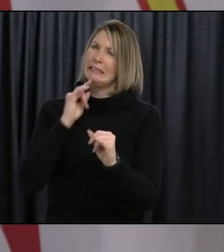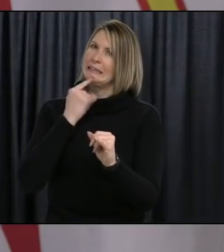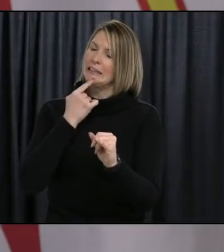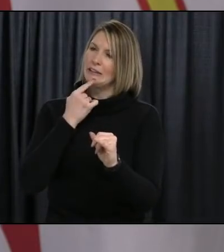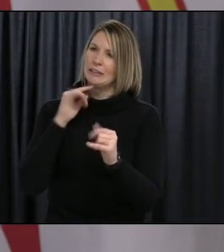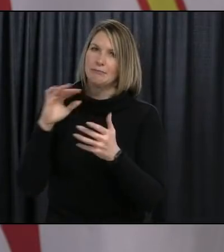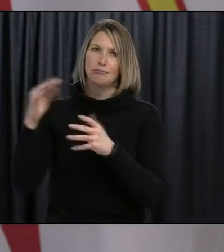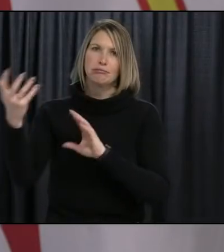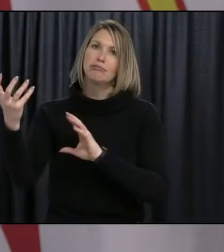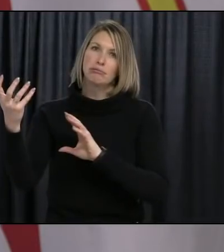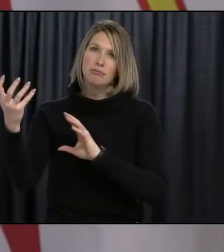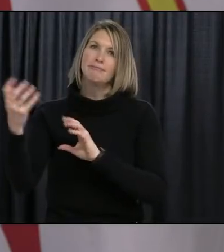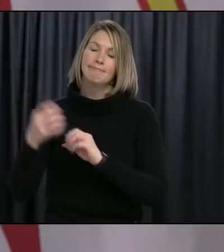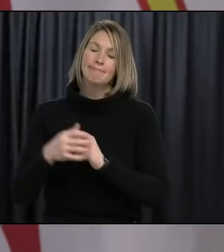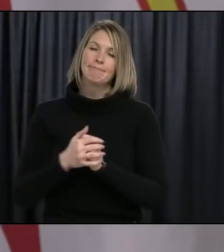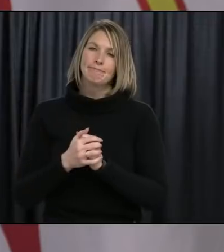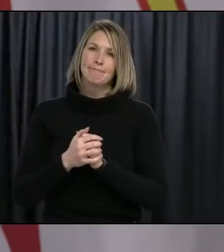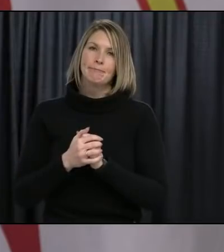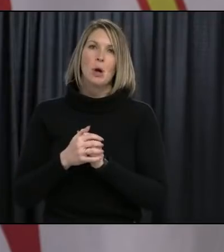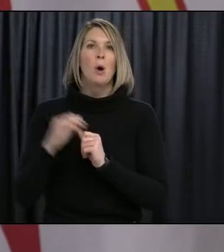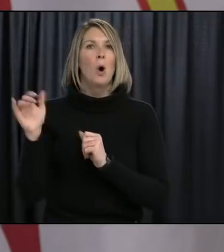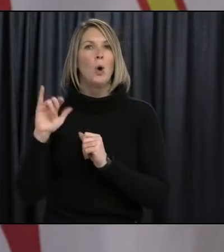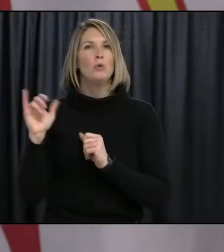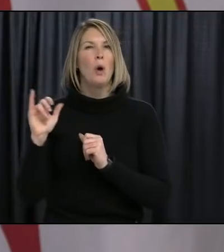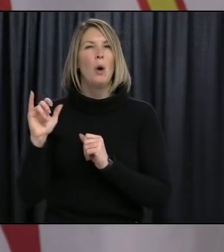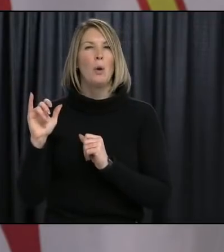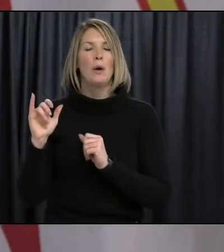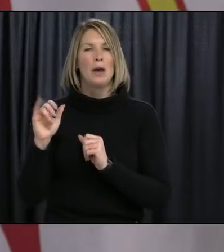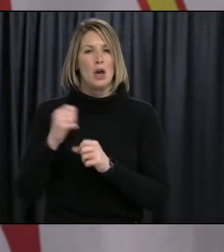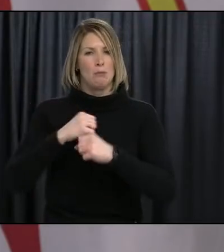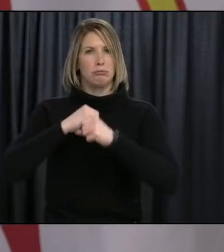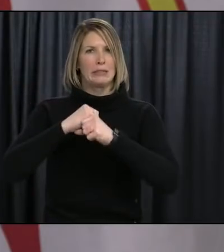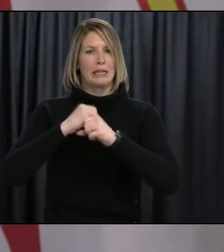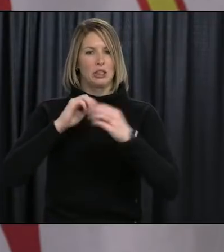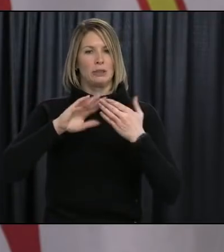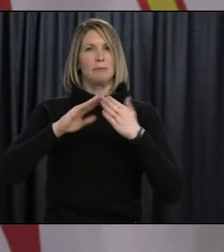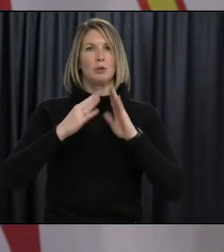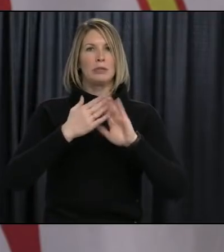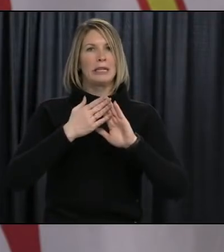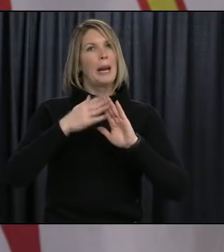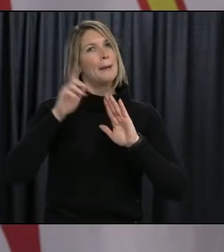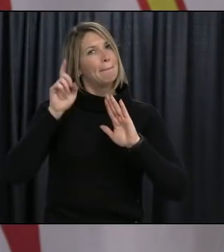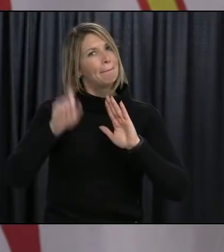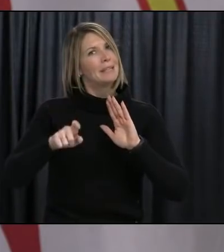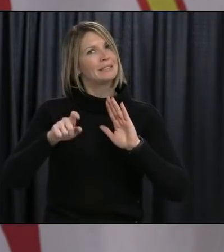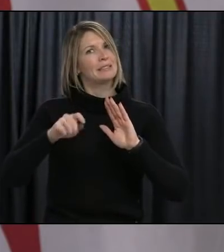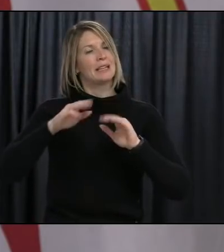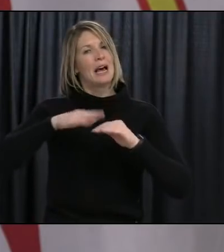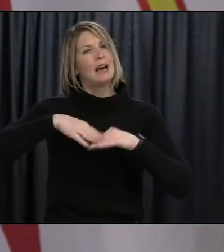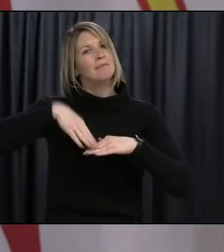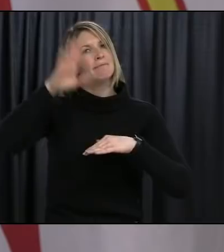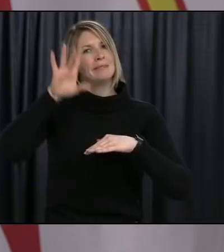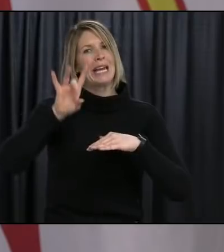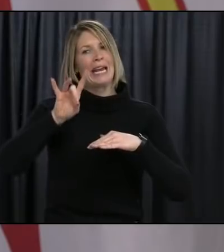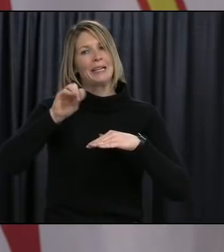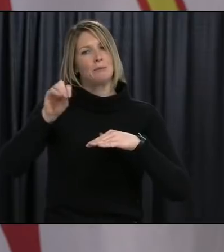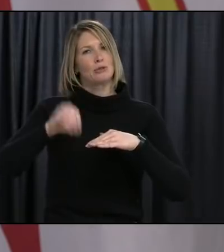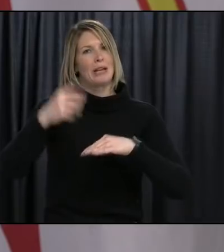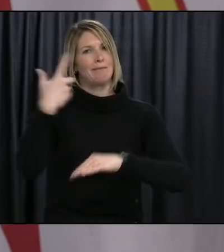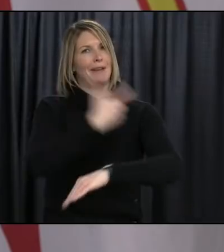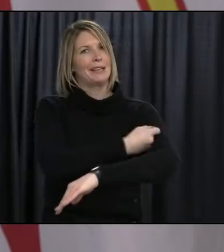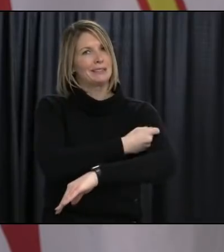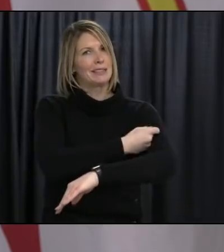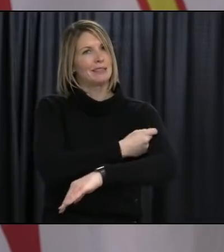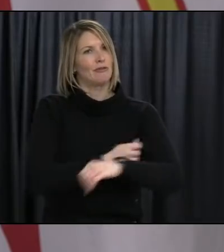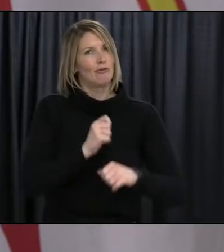get community immunity, we need to see at least an 80% or more uptake of that vaccine. And so it's